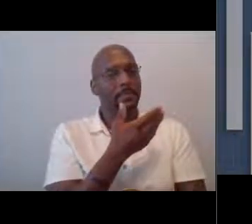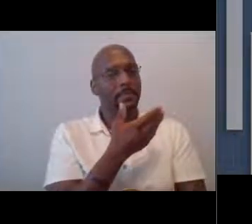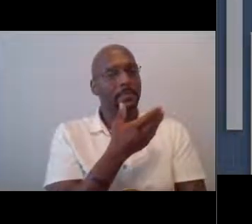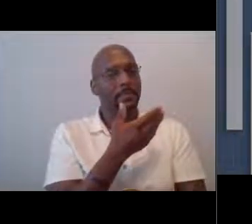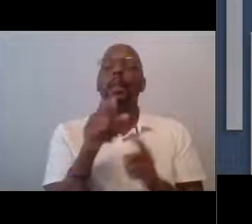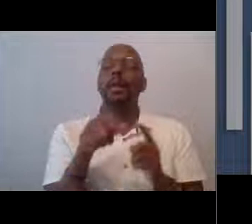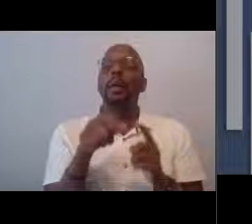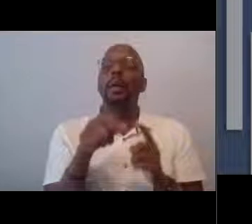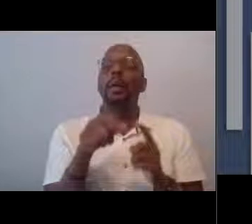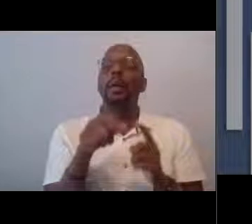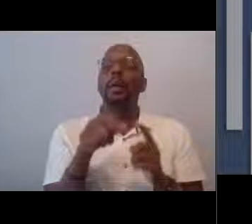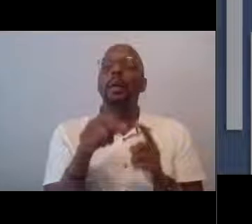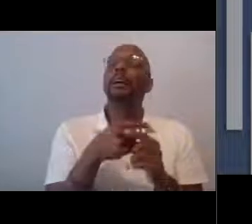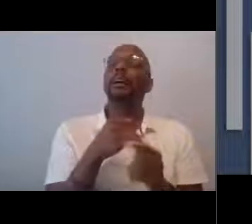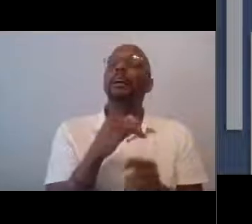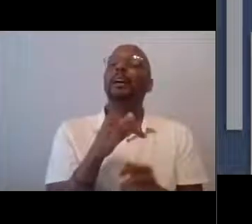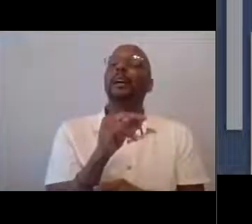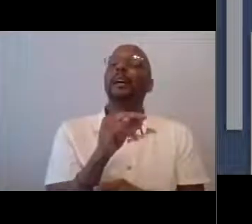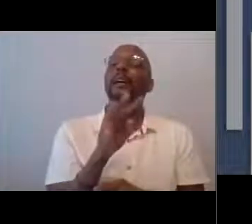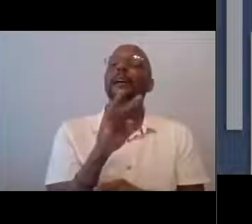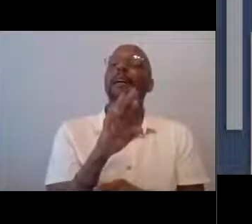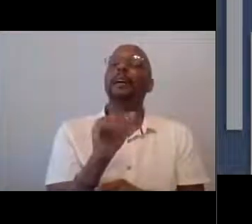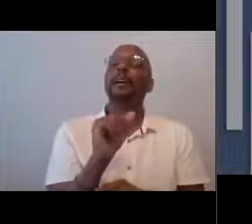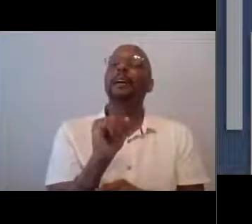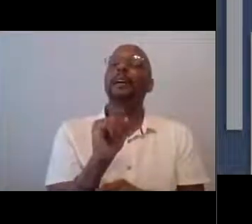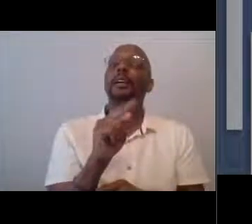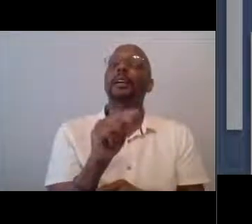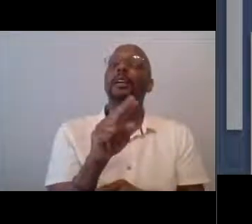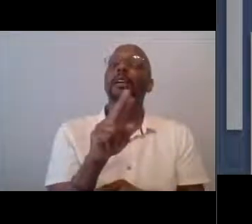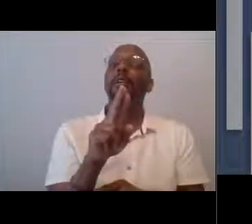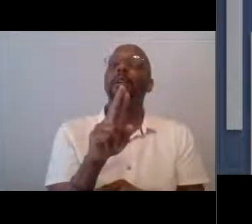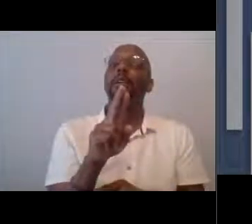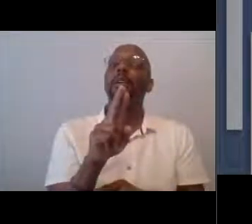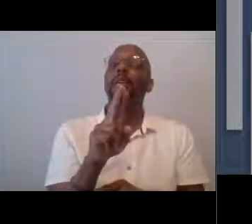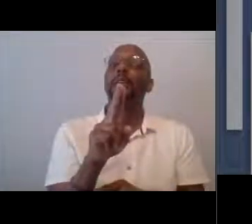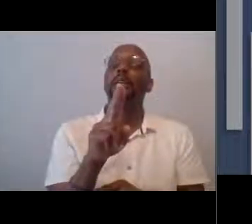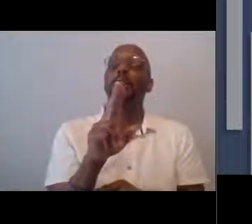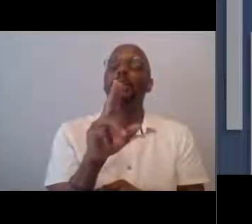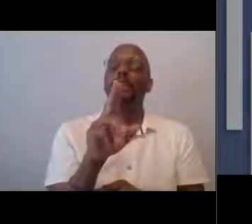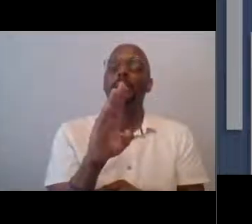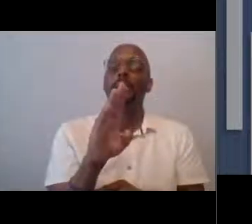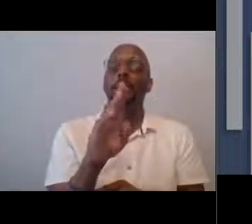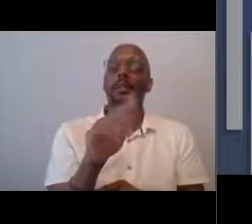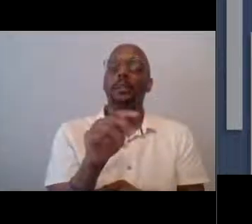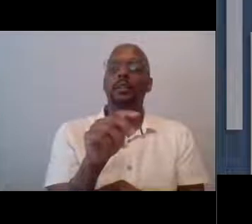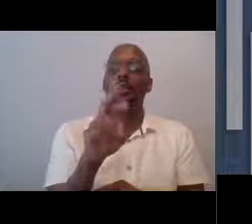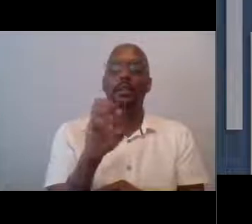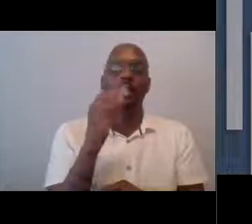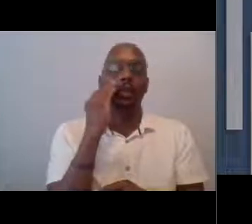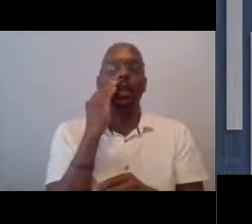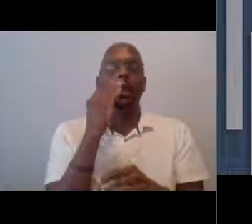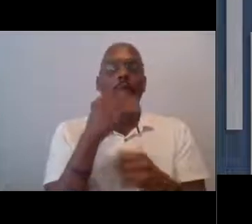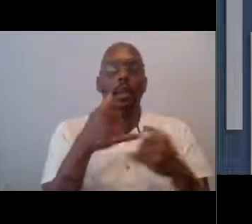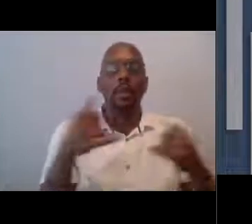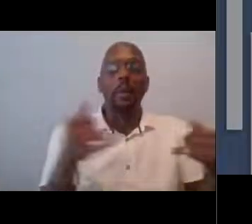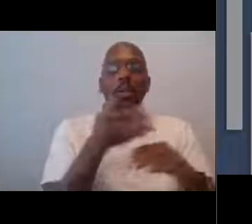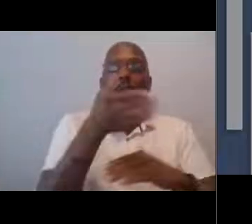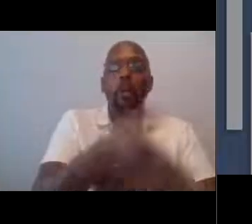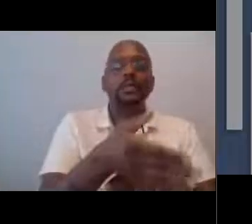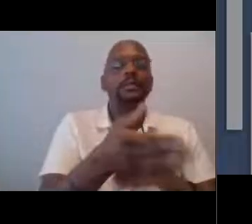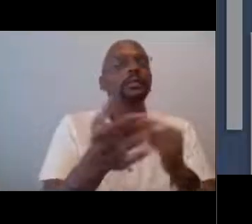I believe this particular border crossing is probably going to be one of the most advanced, as you know, from a technology